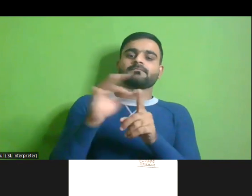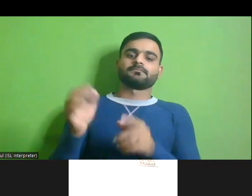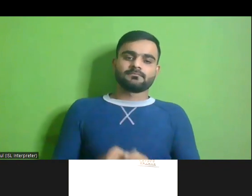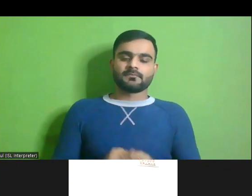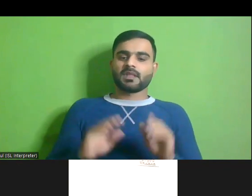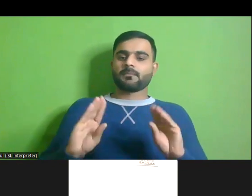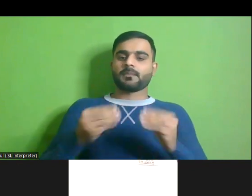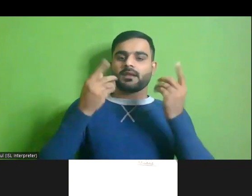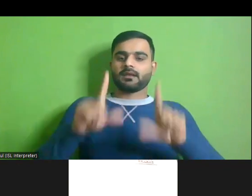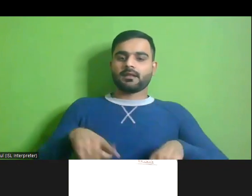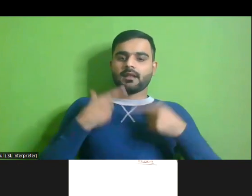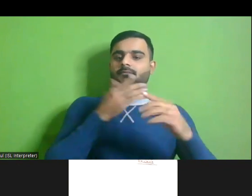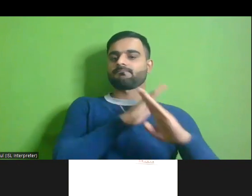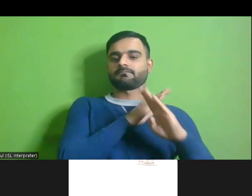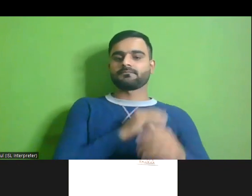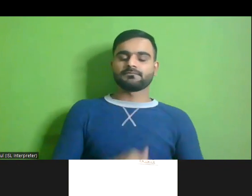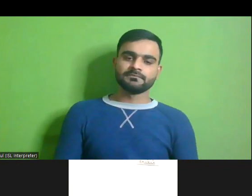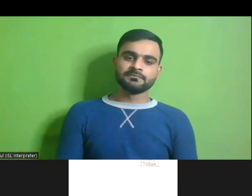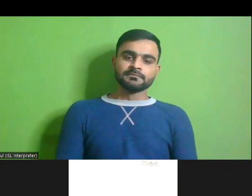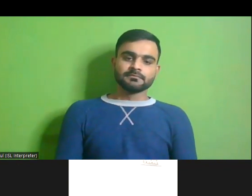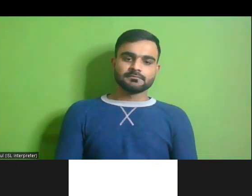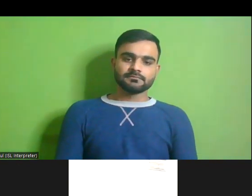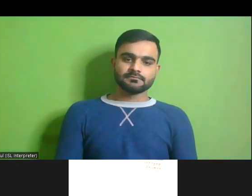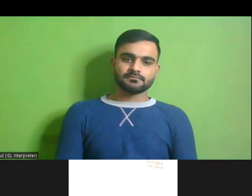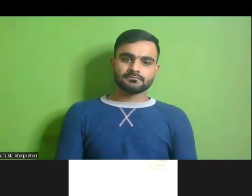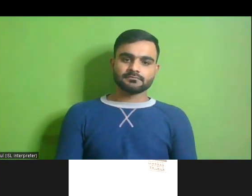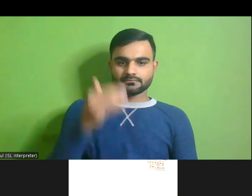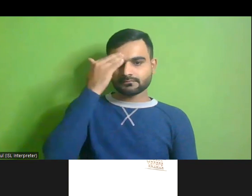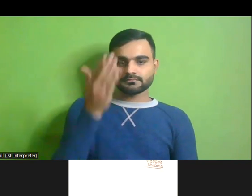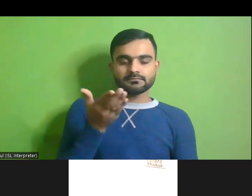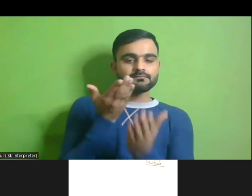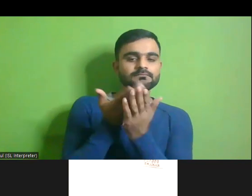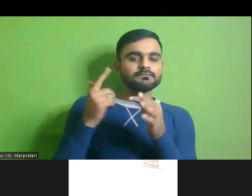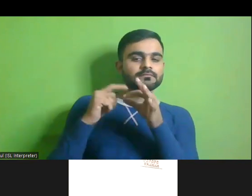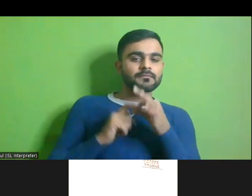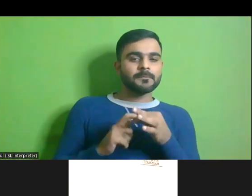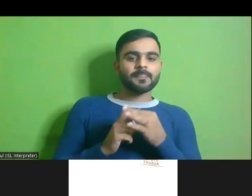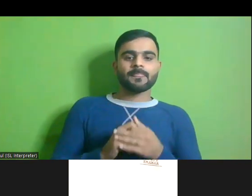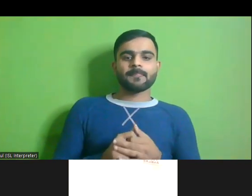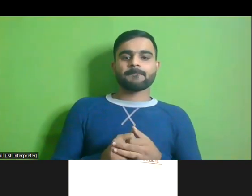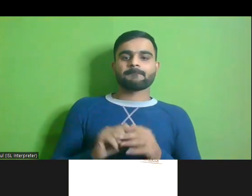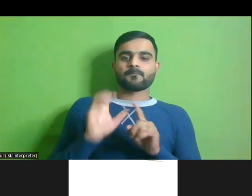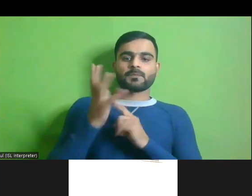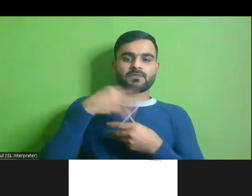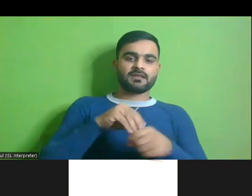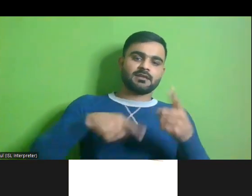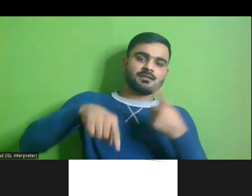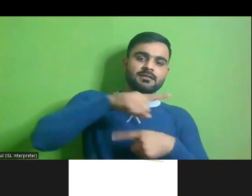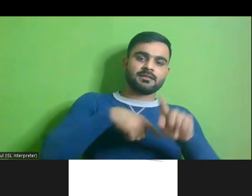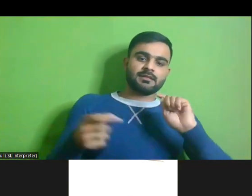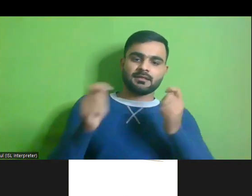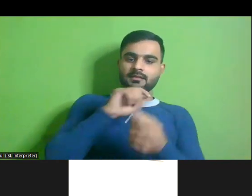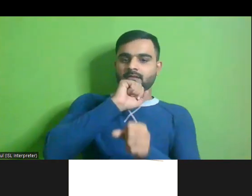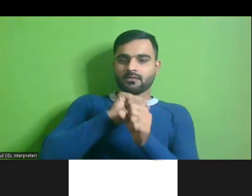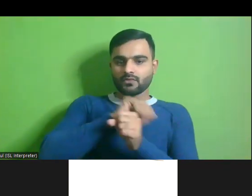that alive and protected. Yeah. And, you know, about your questions about climate change and you know, a world